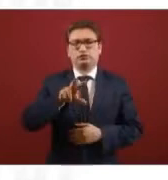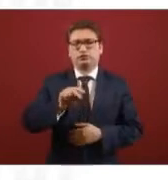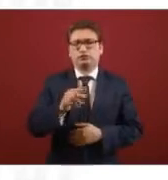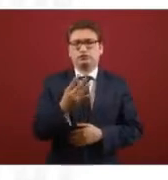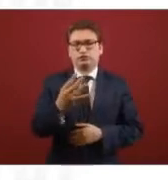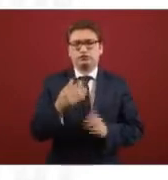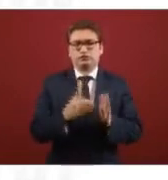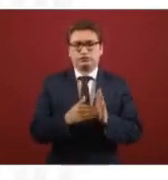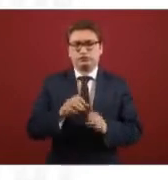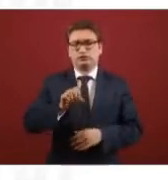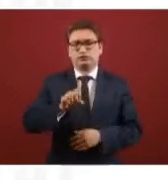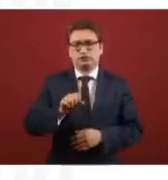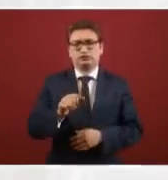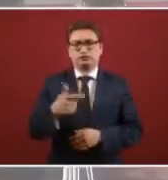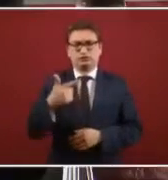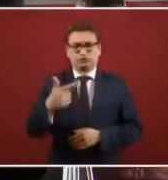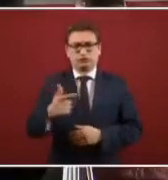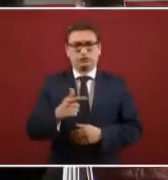There's